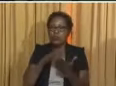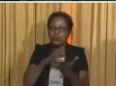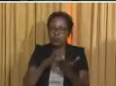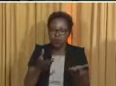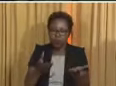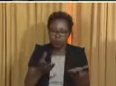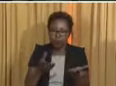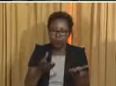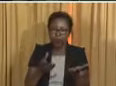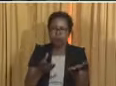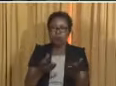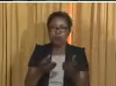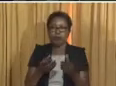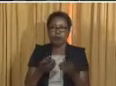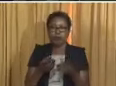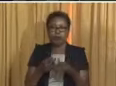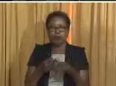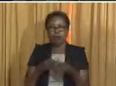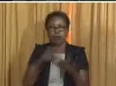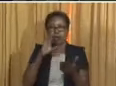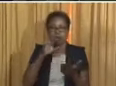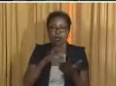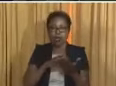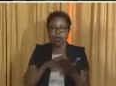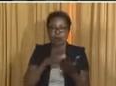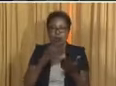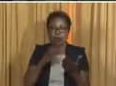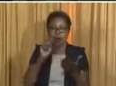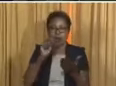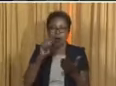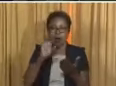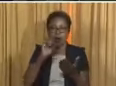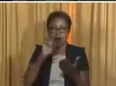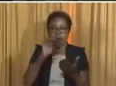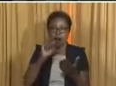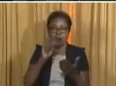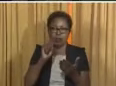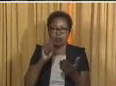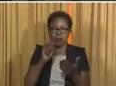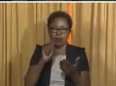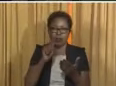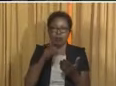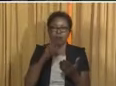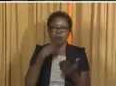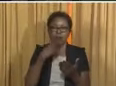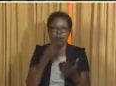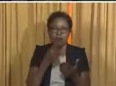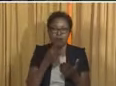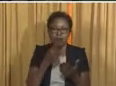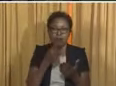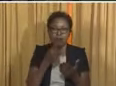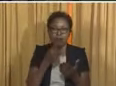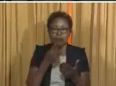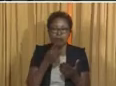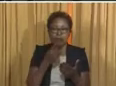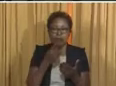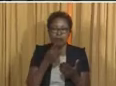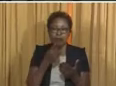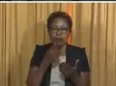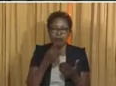In the case of Aramat, this court did state that this court's